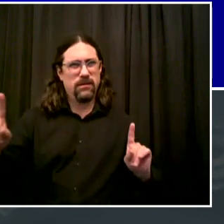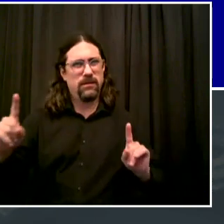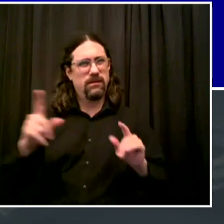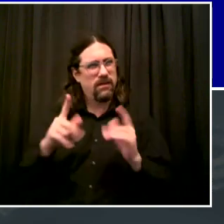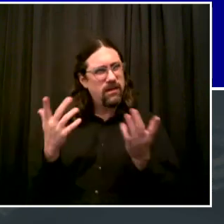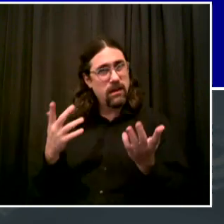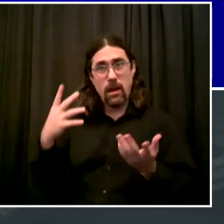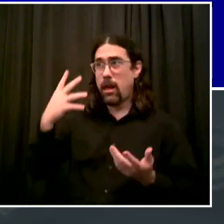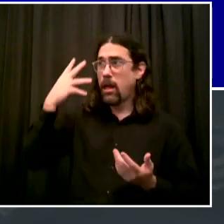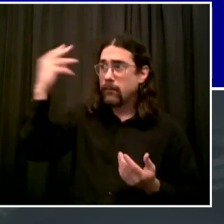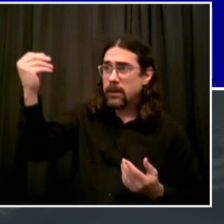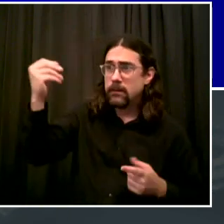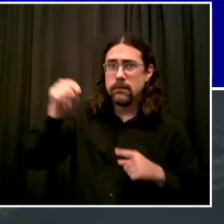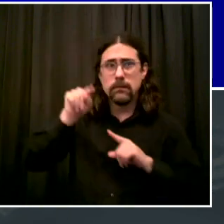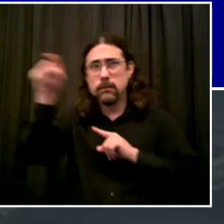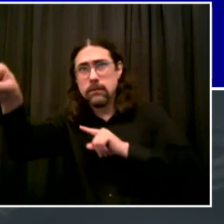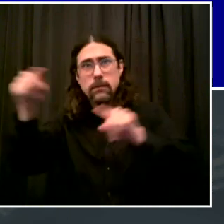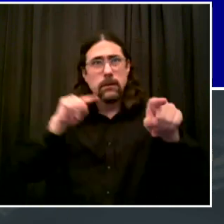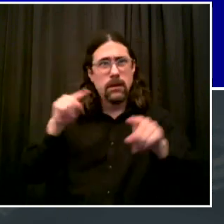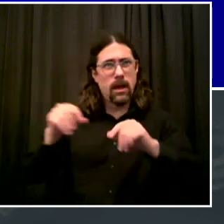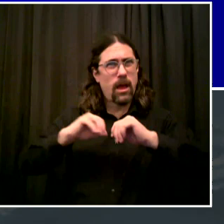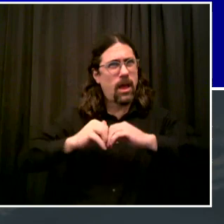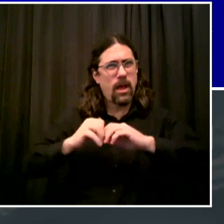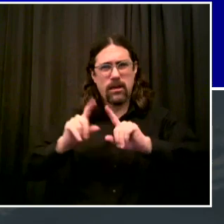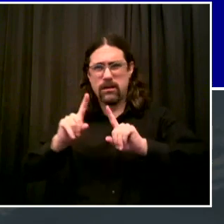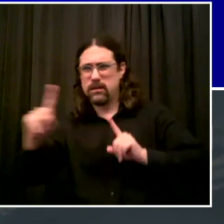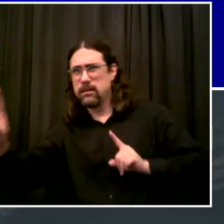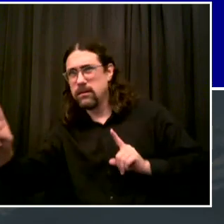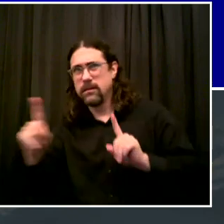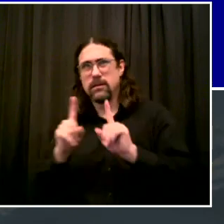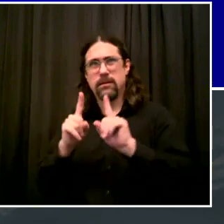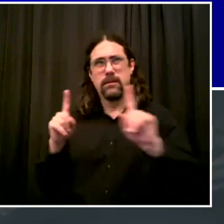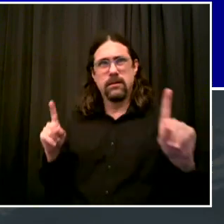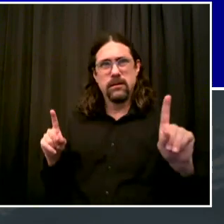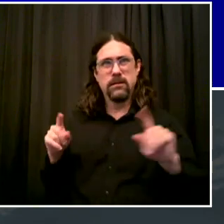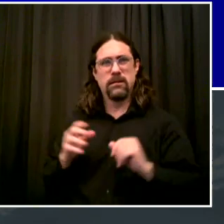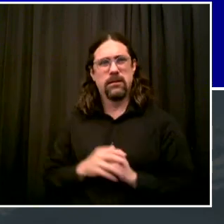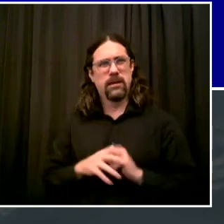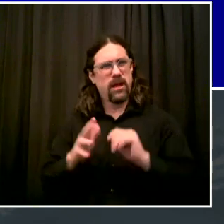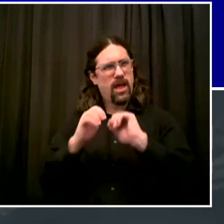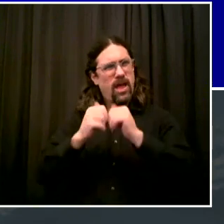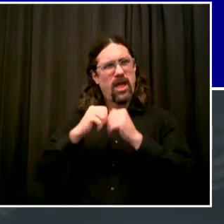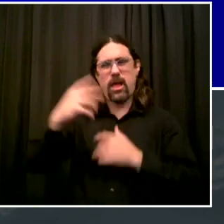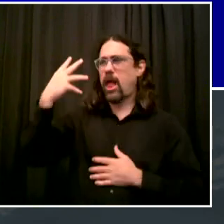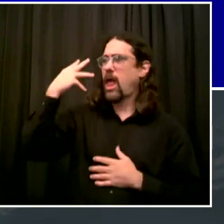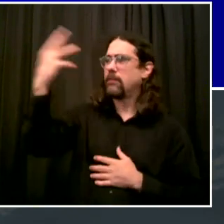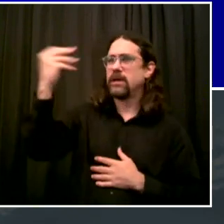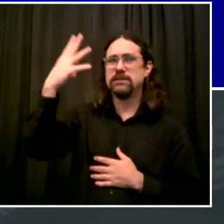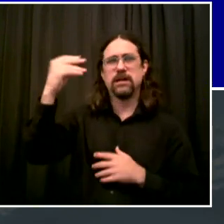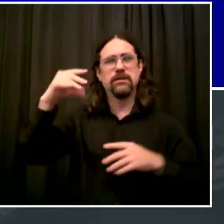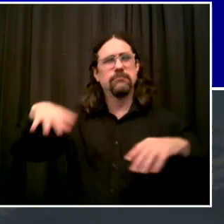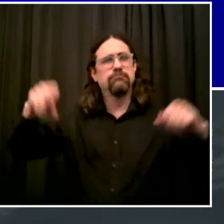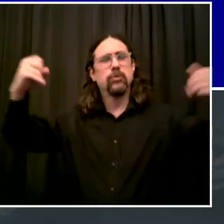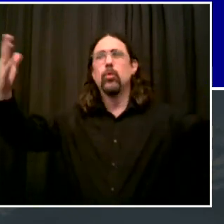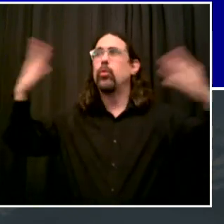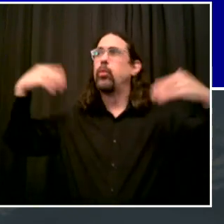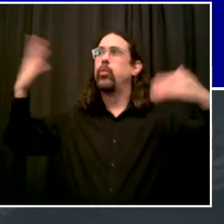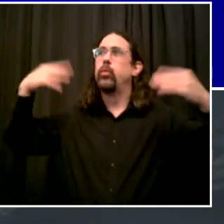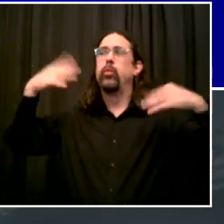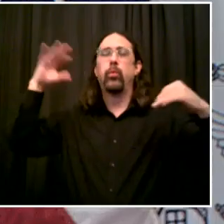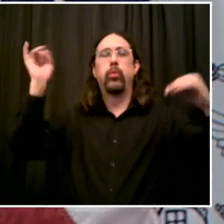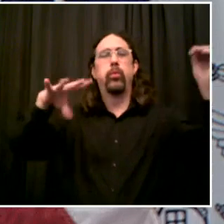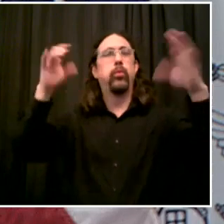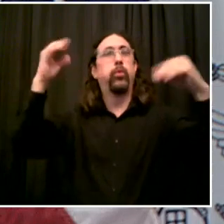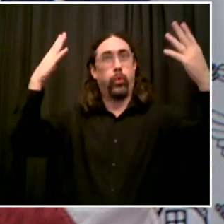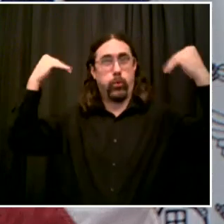tell you more about it, and she has been a stalwart throughout this crisis, her and her team at Emergency Management, for the last 4 months have